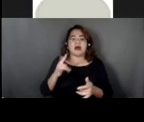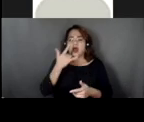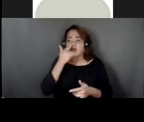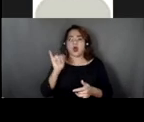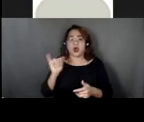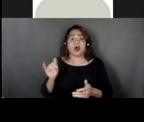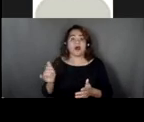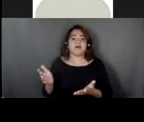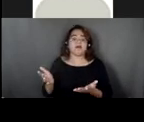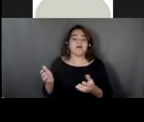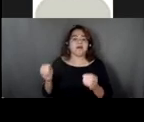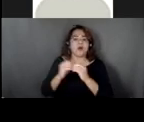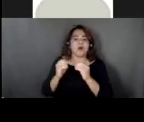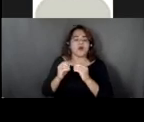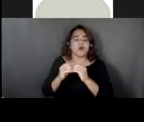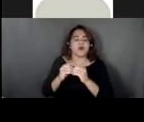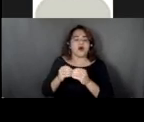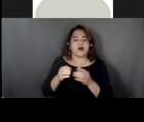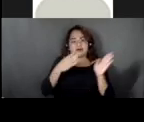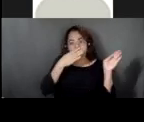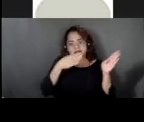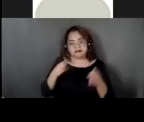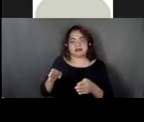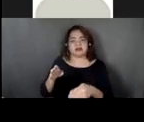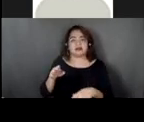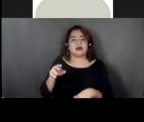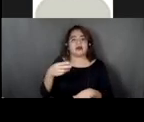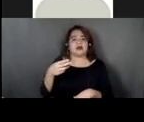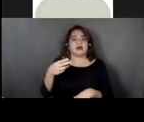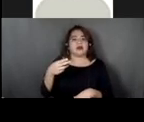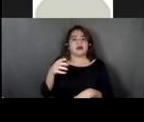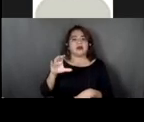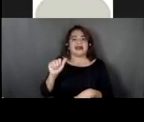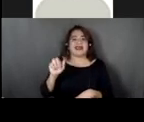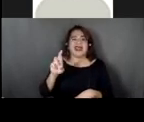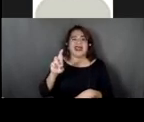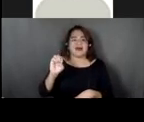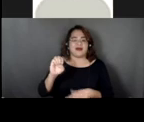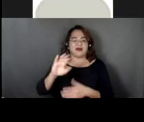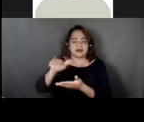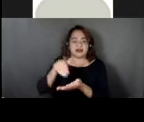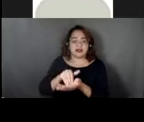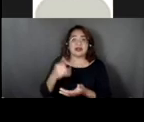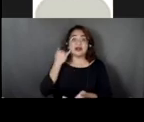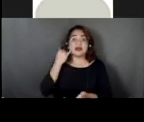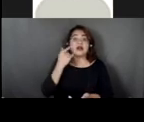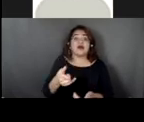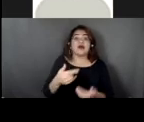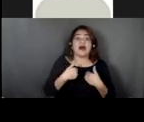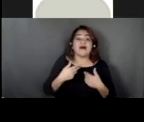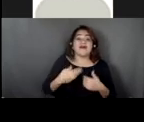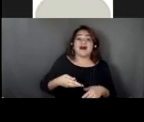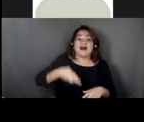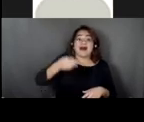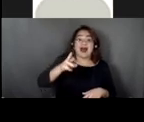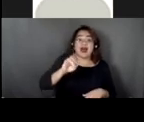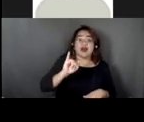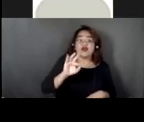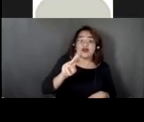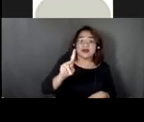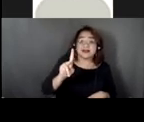is a daily medication that you can take if you are engaged in high-risk behaviors that would put you at risk for